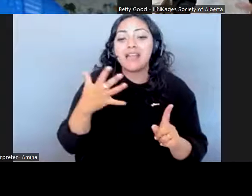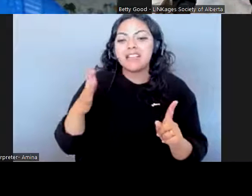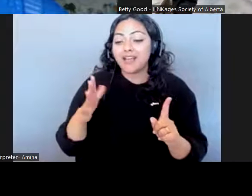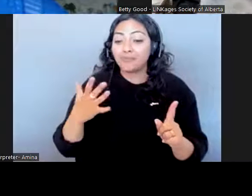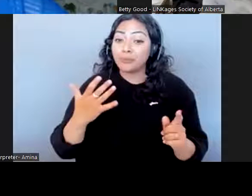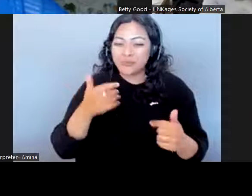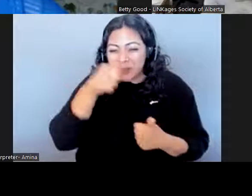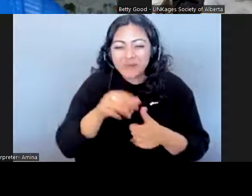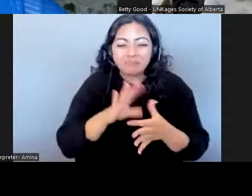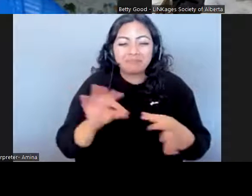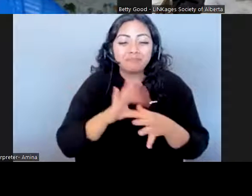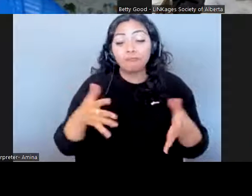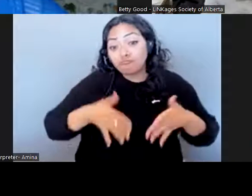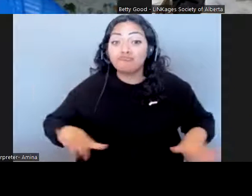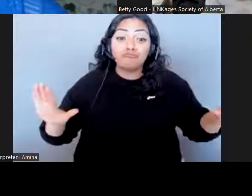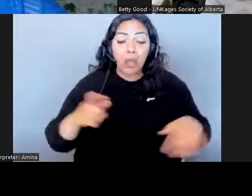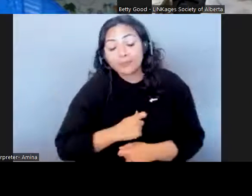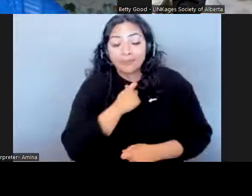we take our show on the road. We go to different,